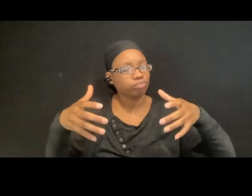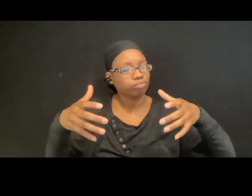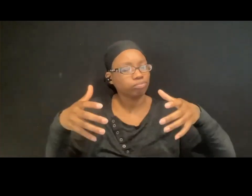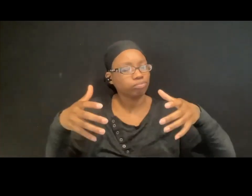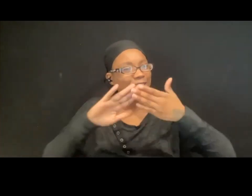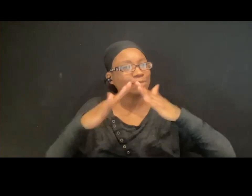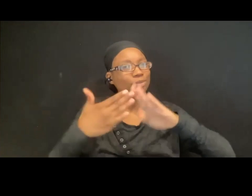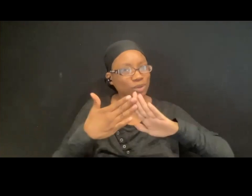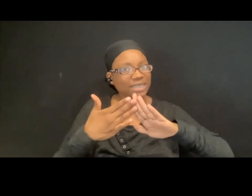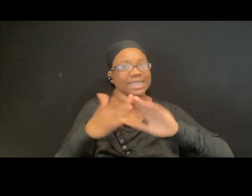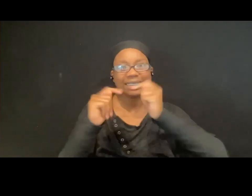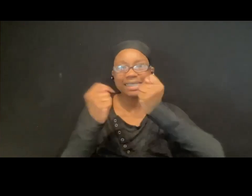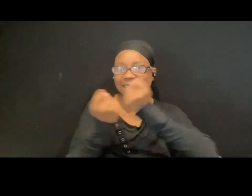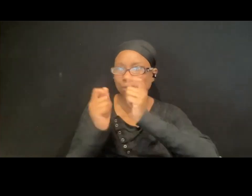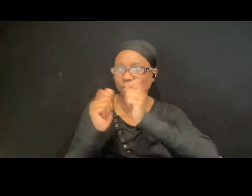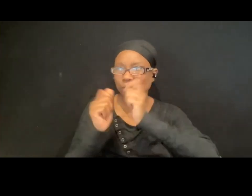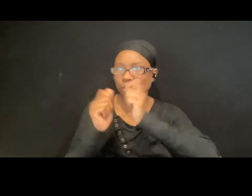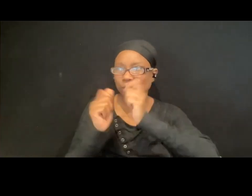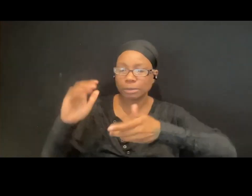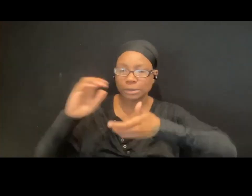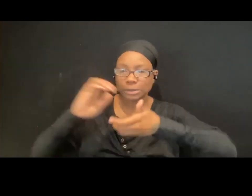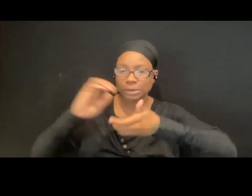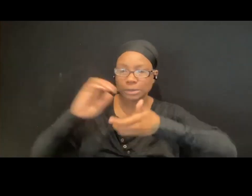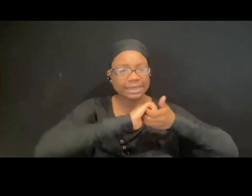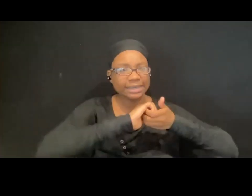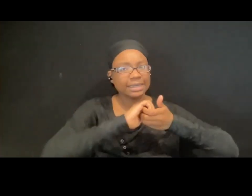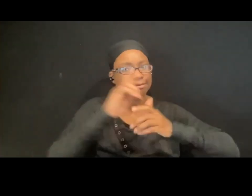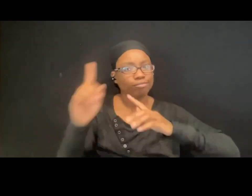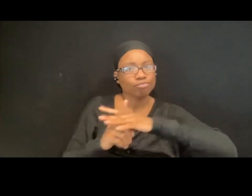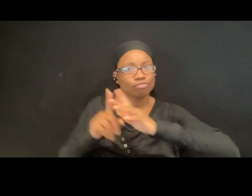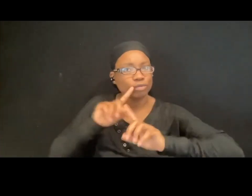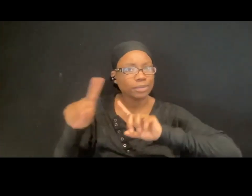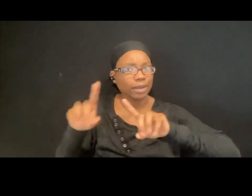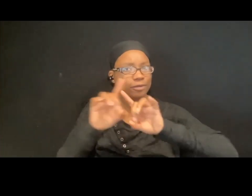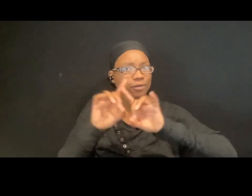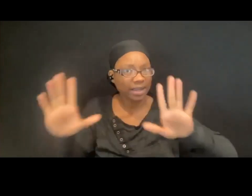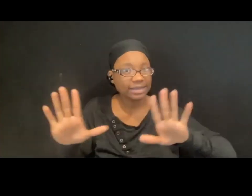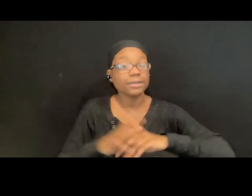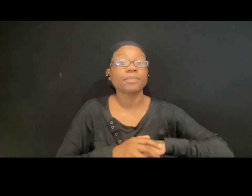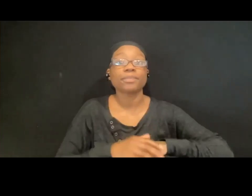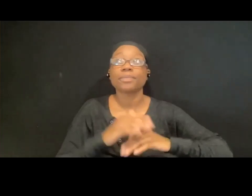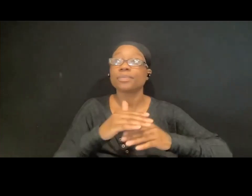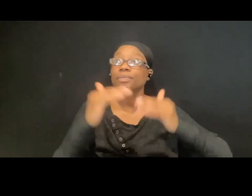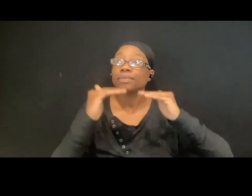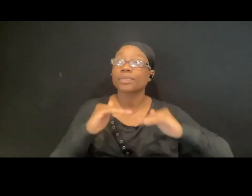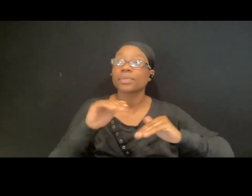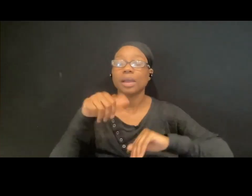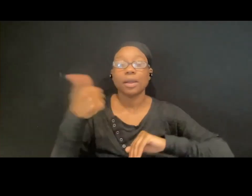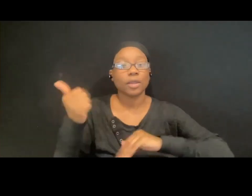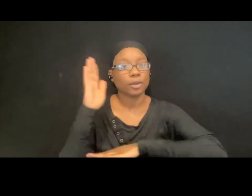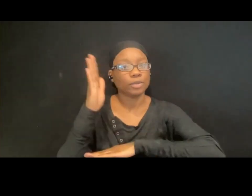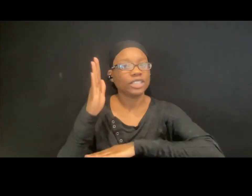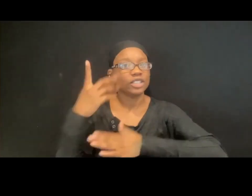community and on a team with other folks. Someone named another group that supports